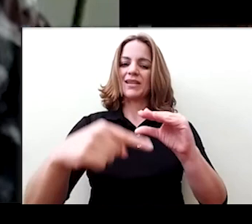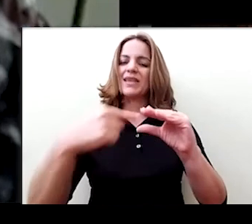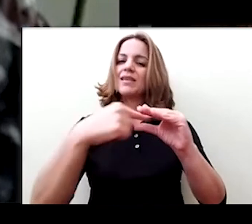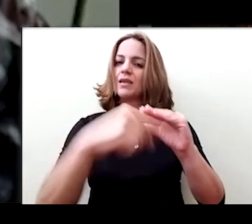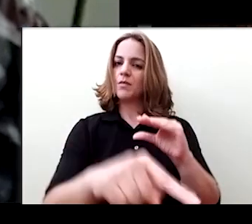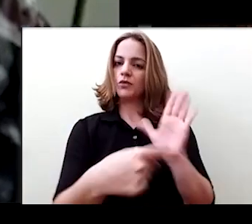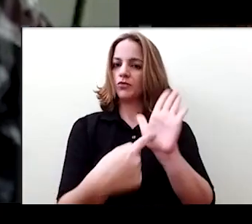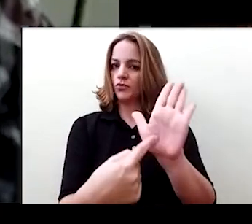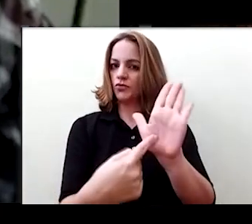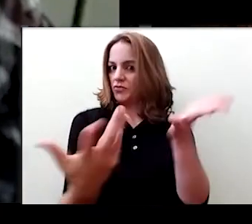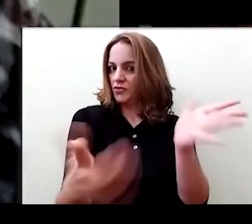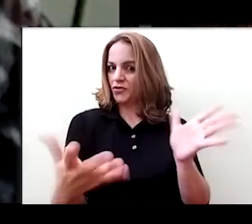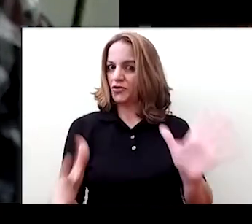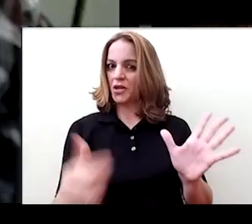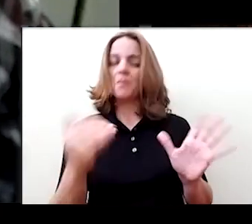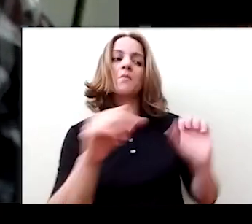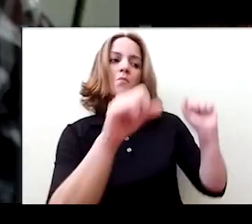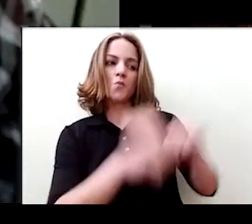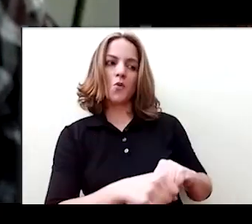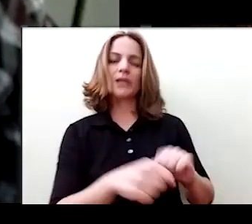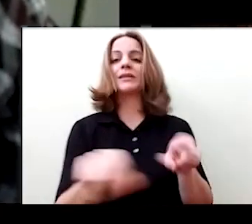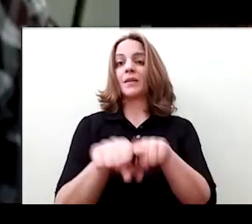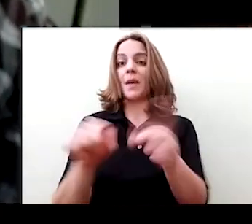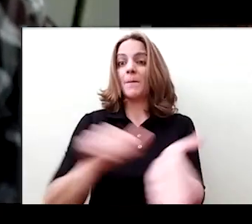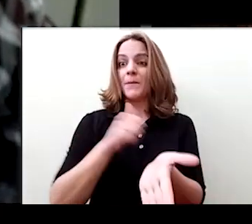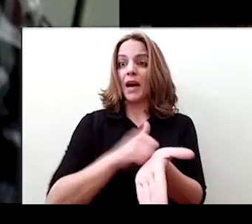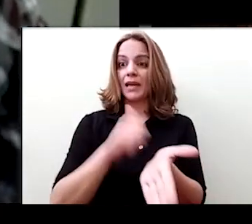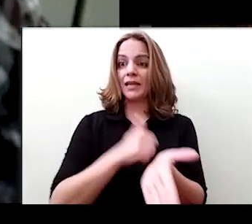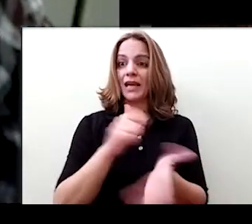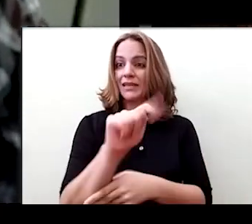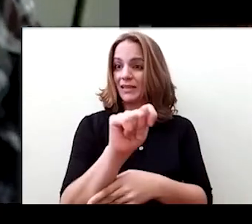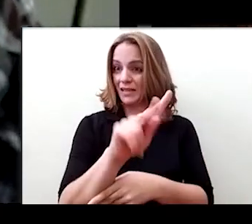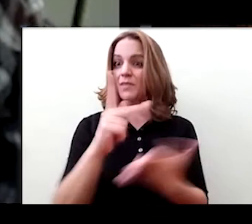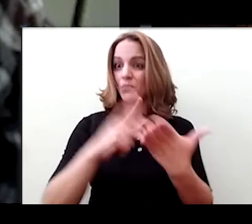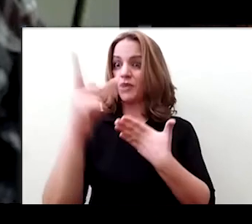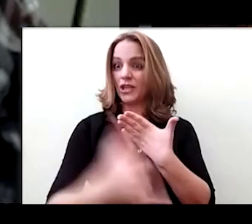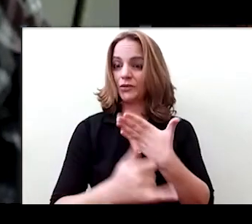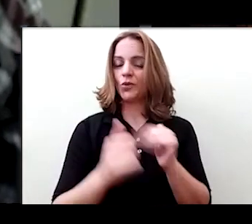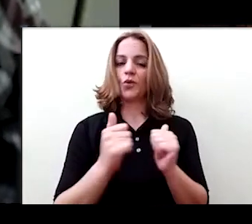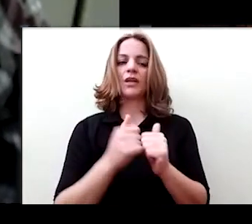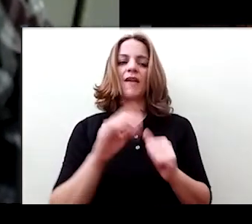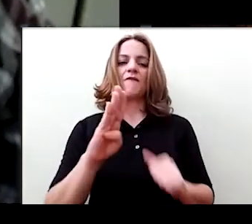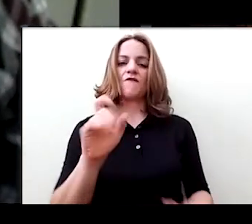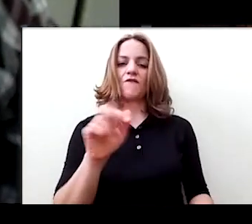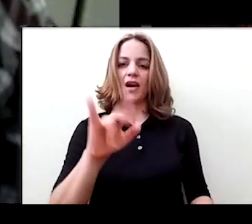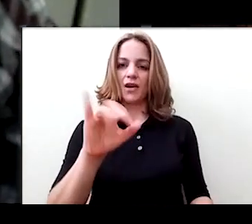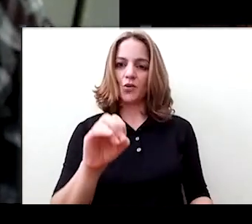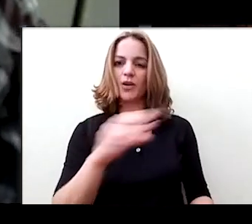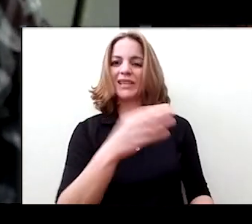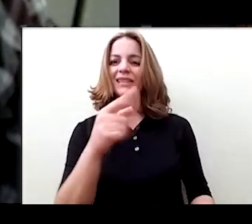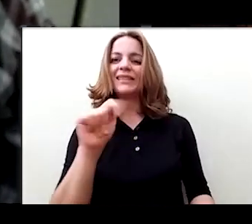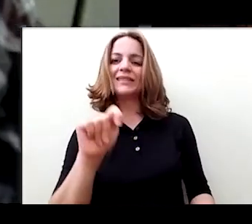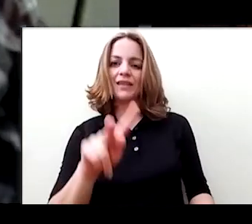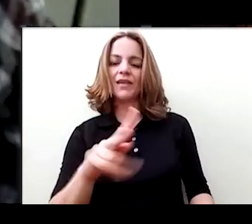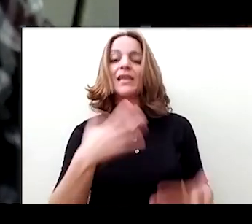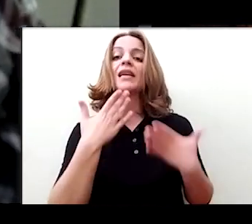Christina's website for the Barrio Television project. Christina, I want to thank you from the bottom of my heart for taking